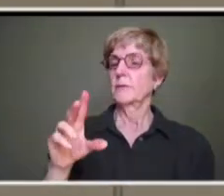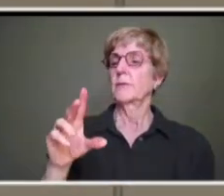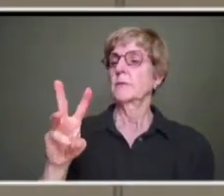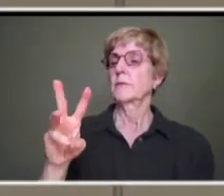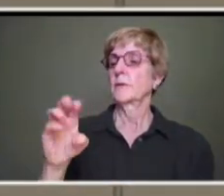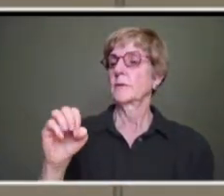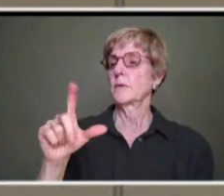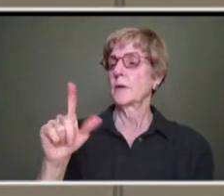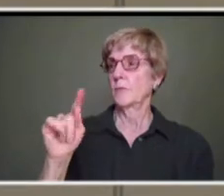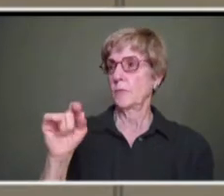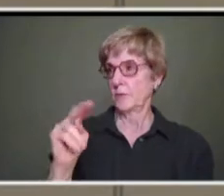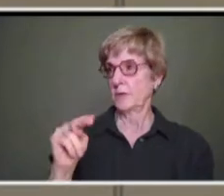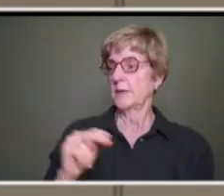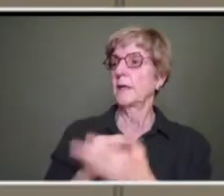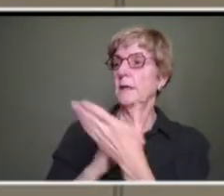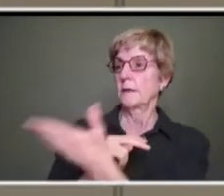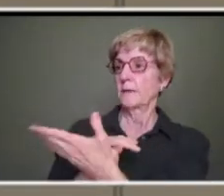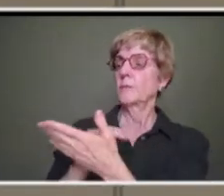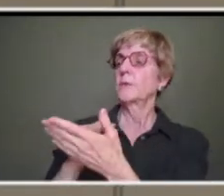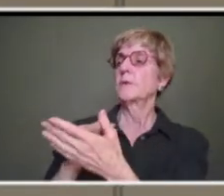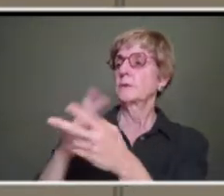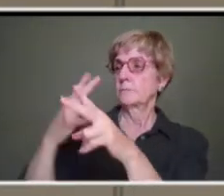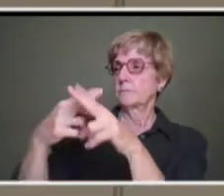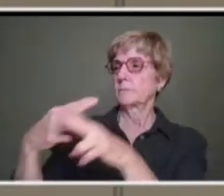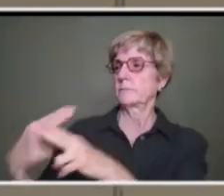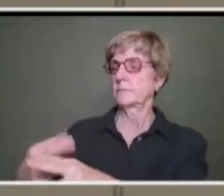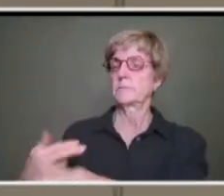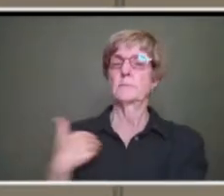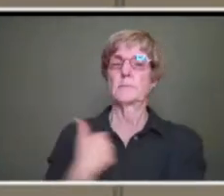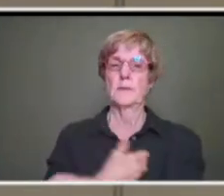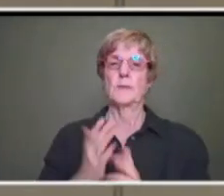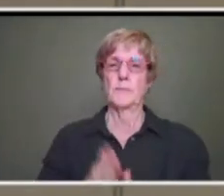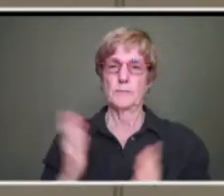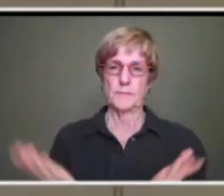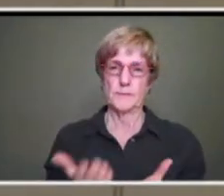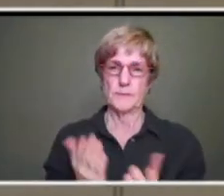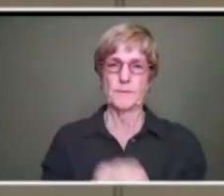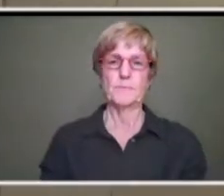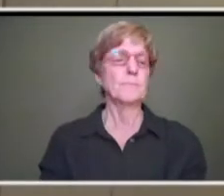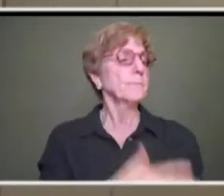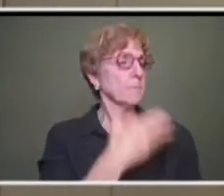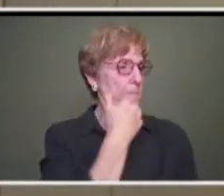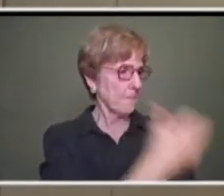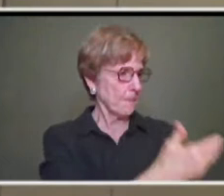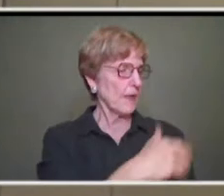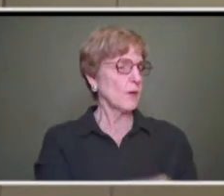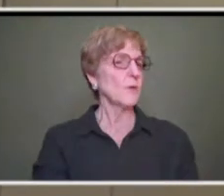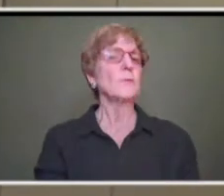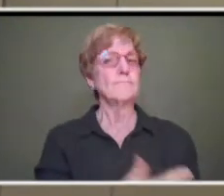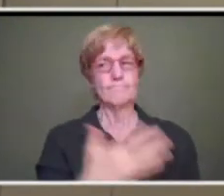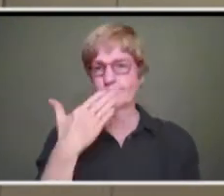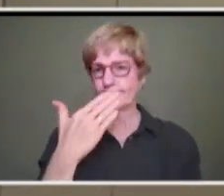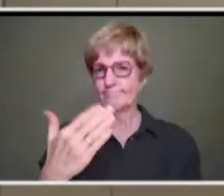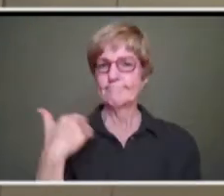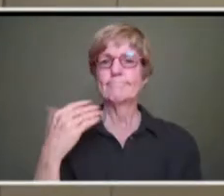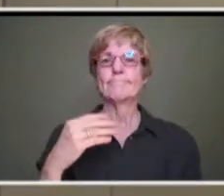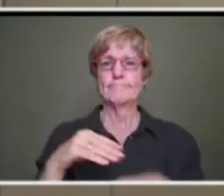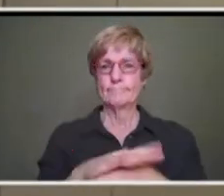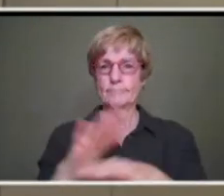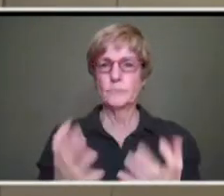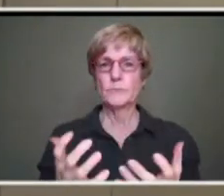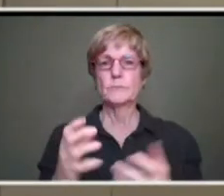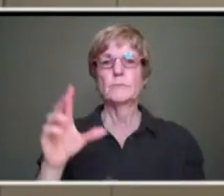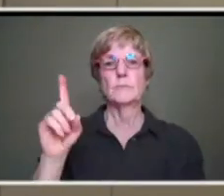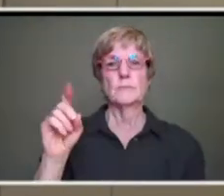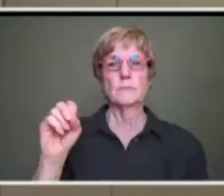who will introduce the members president uh thank you mirror Pro Tim thank you members of council my name is